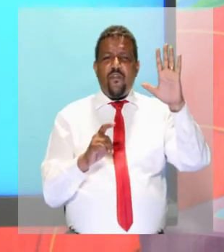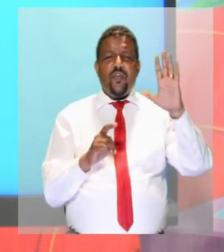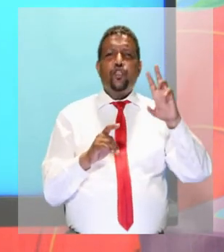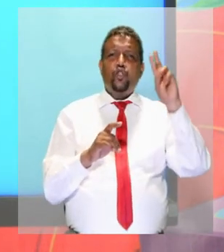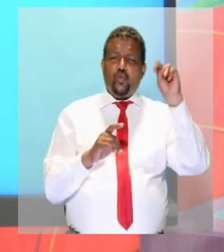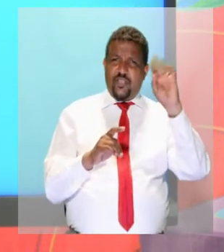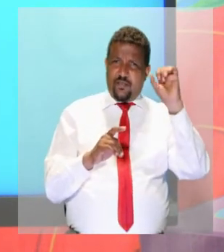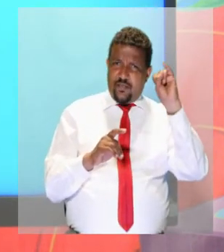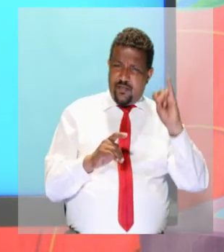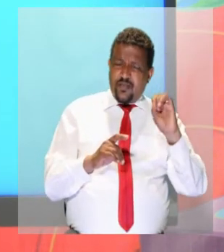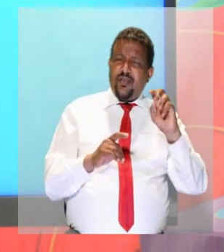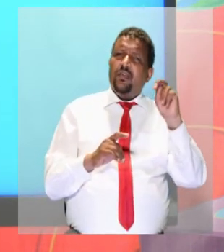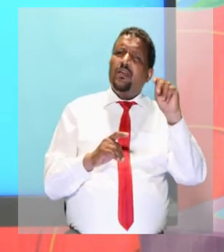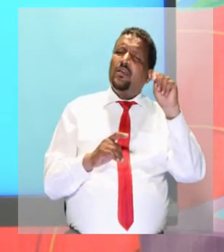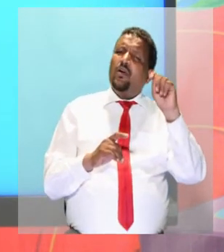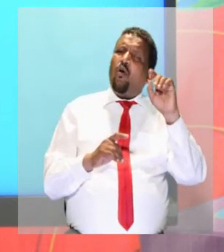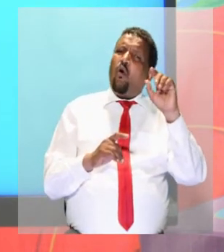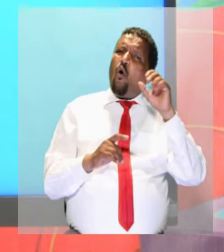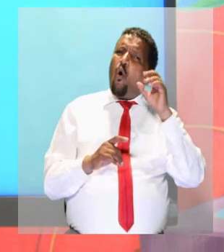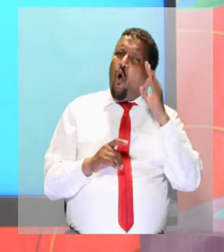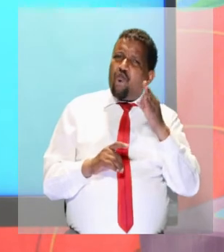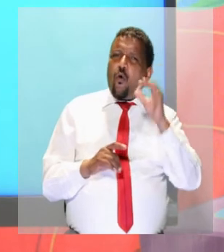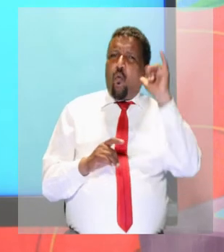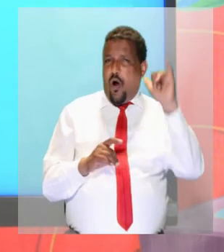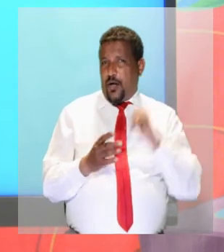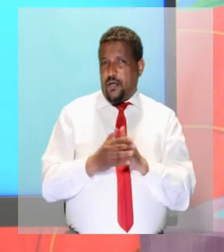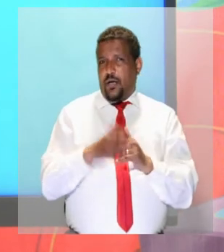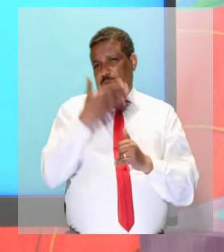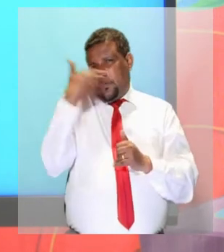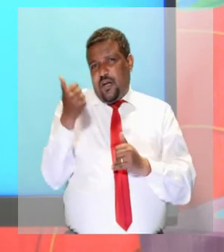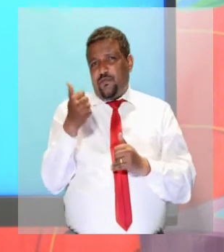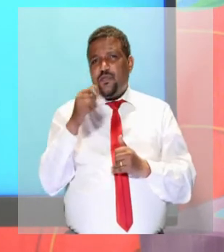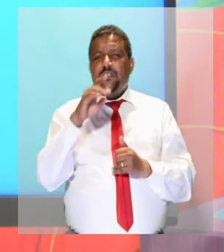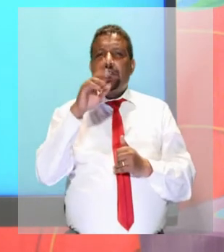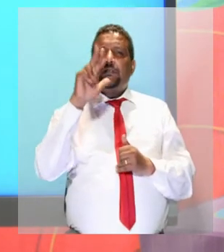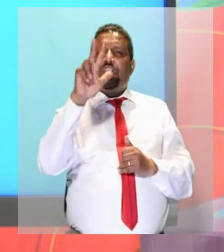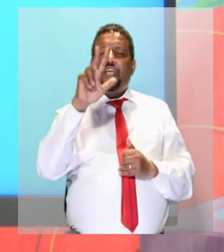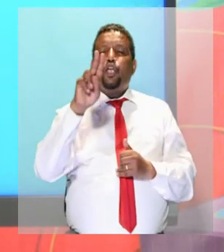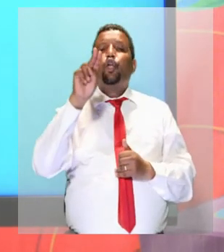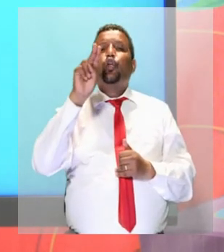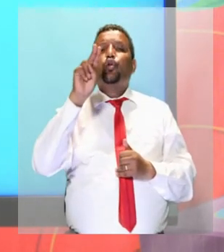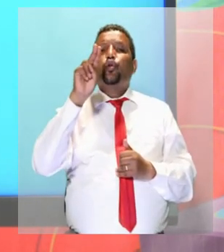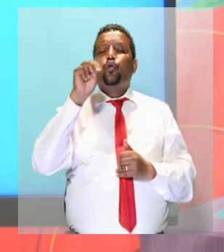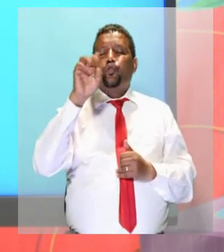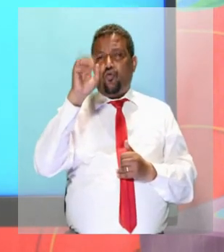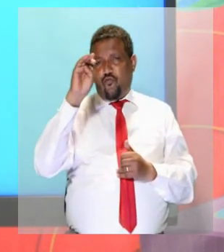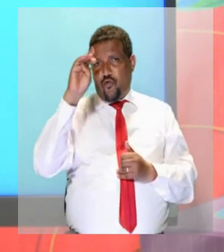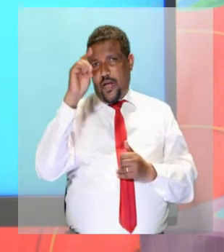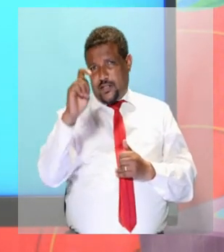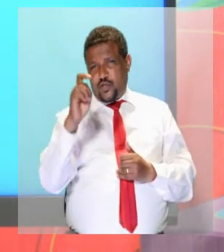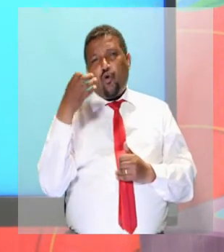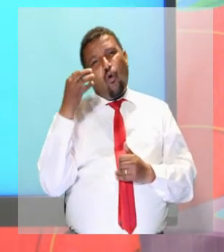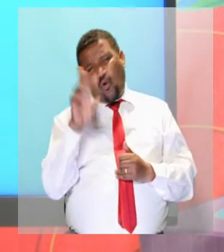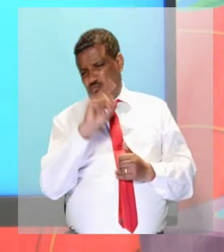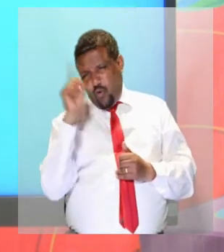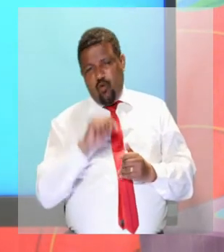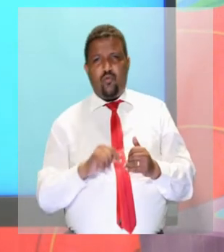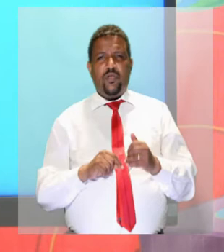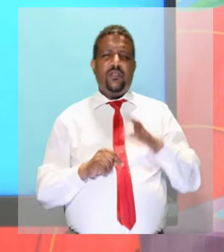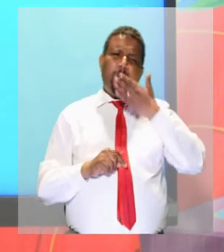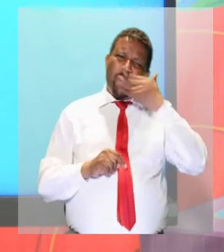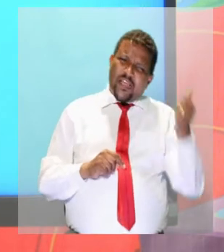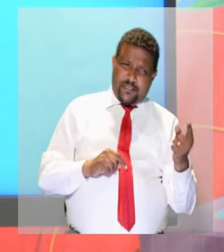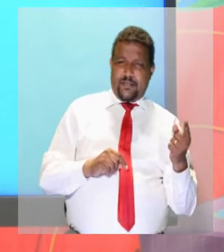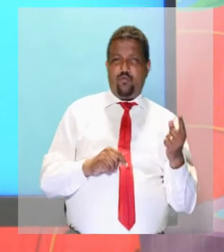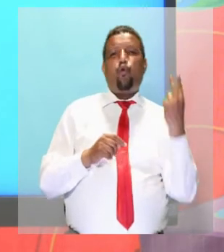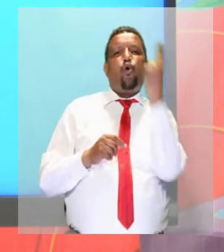I have better to consume 3 units of X and 3 units of Y. Or no, it is better